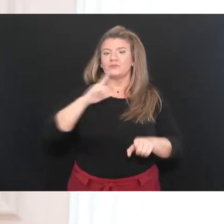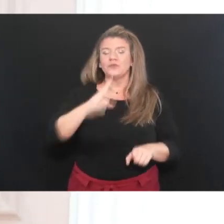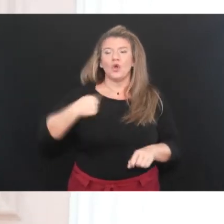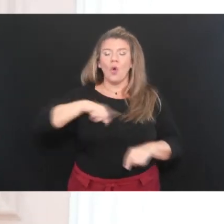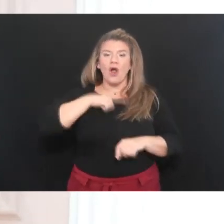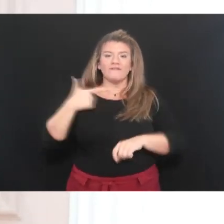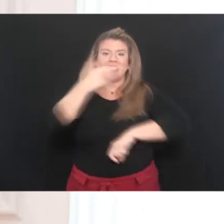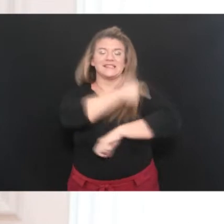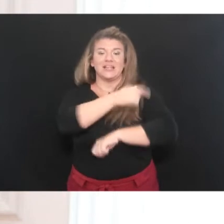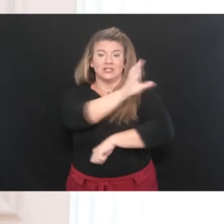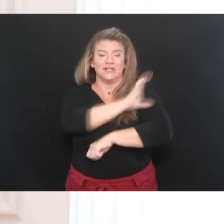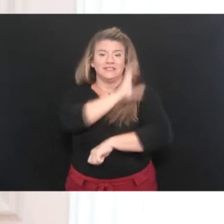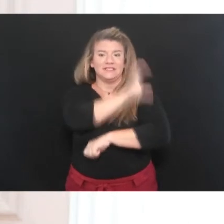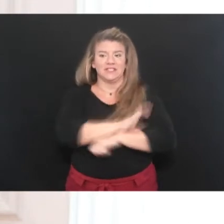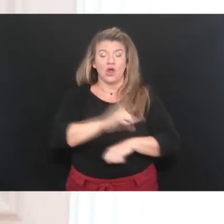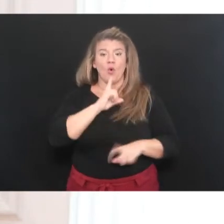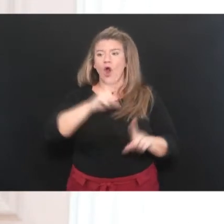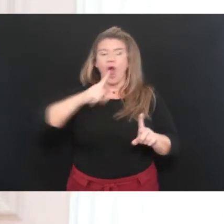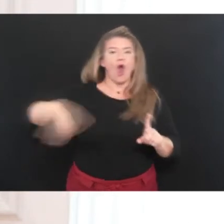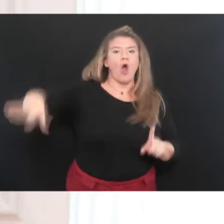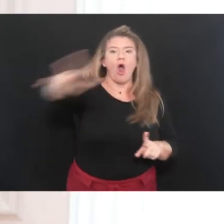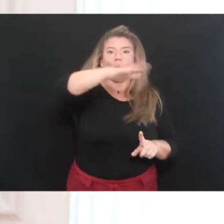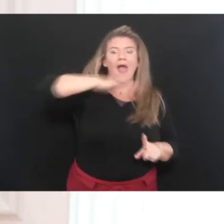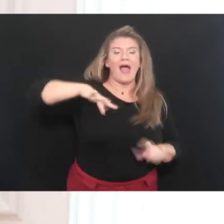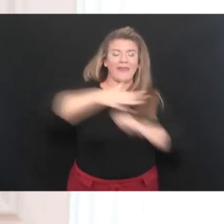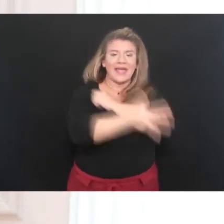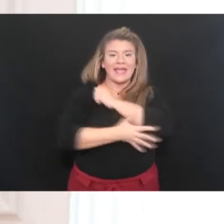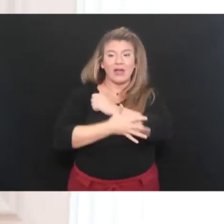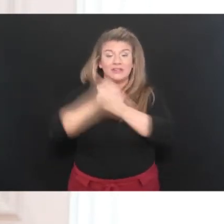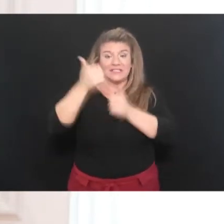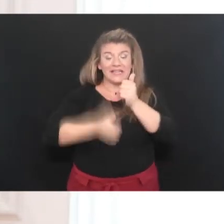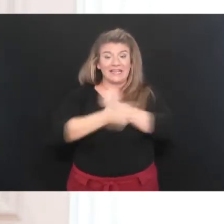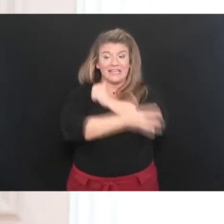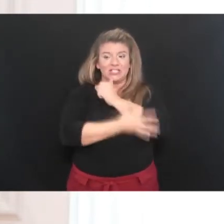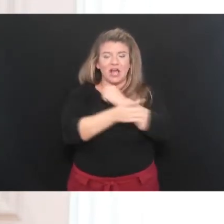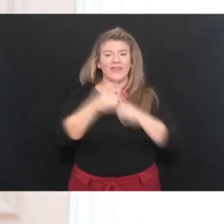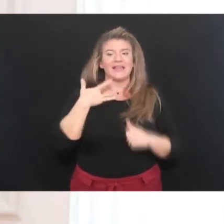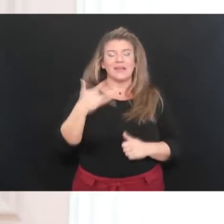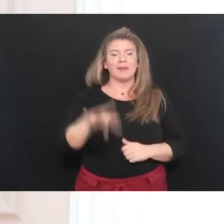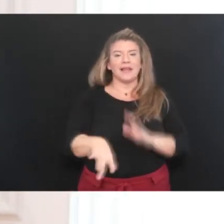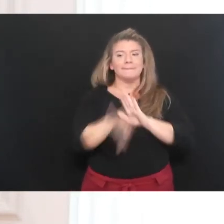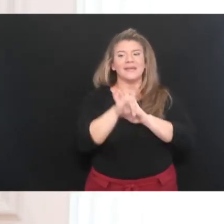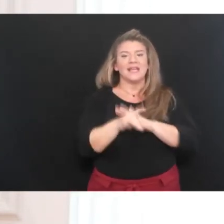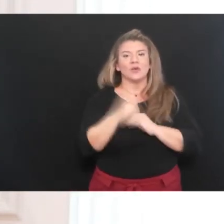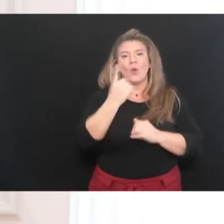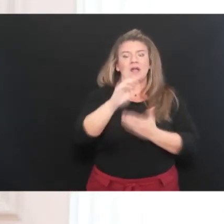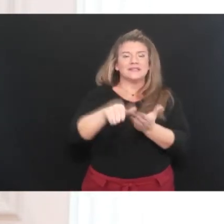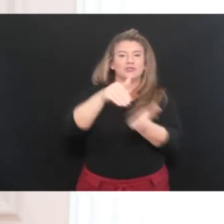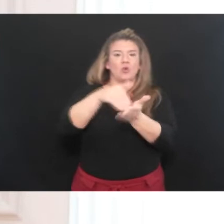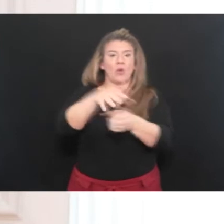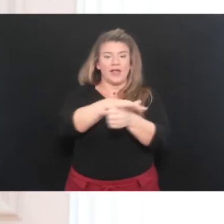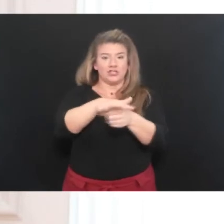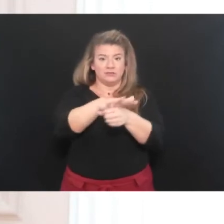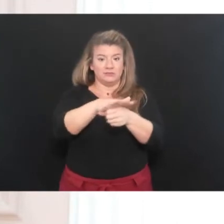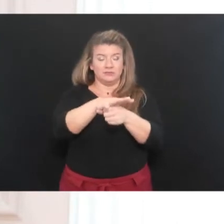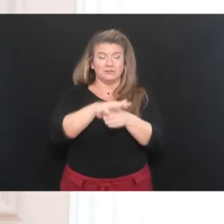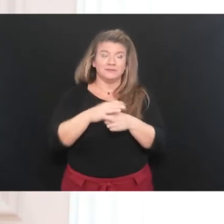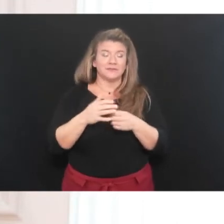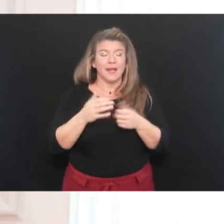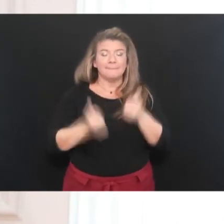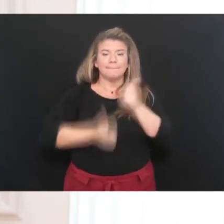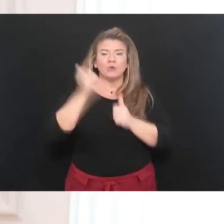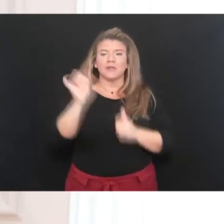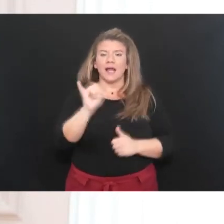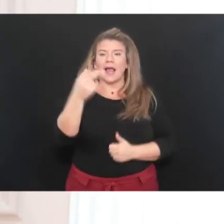vaccination clinics were around the counties. What the counties did is they typically picked some central locations, usually at a high